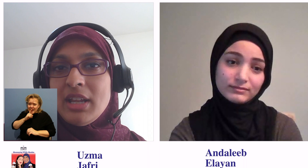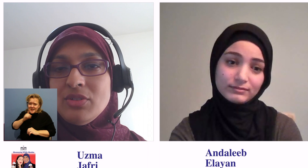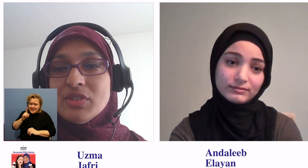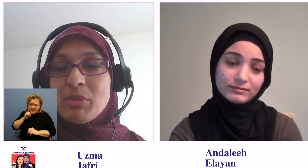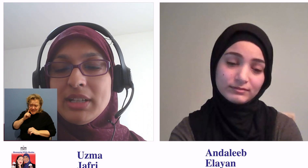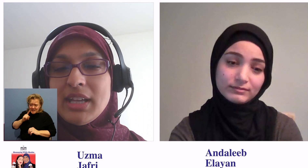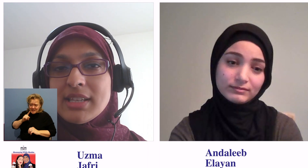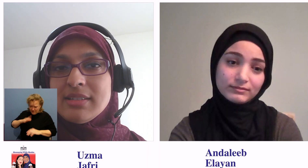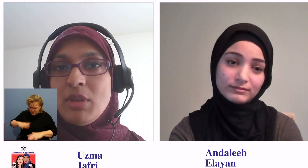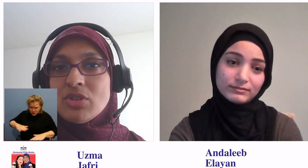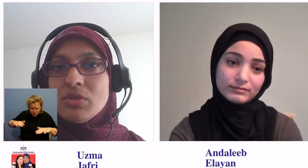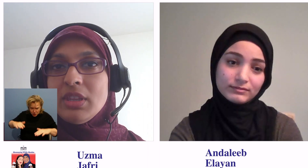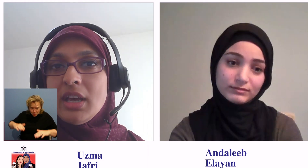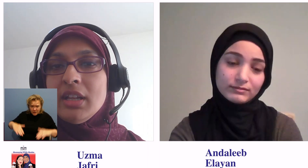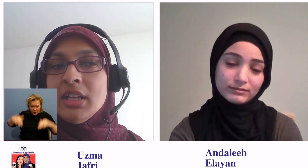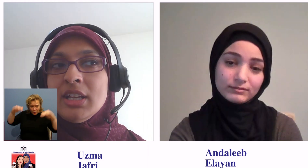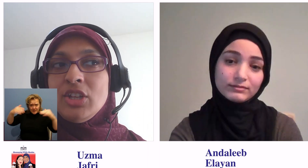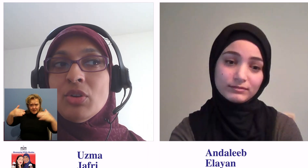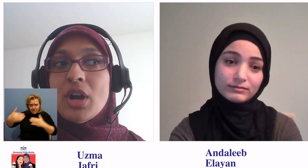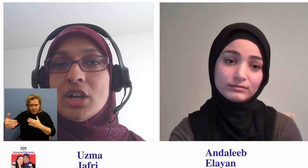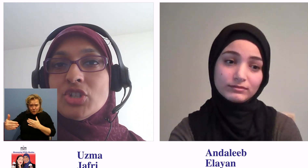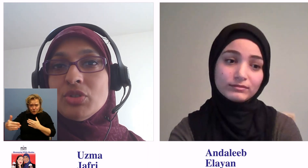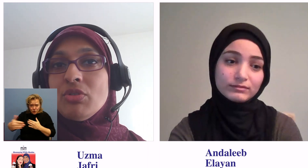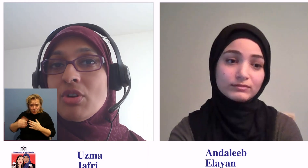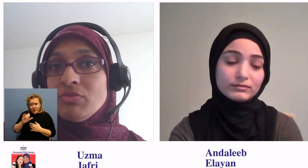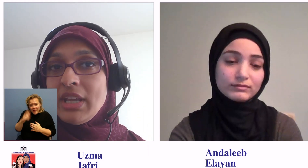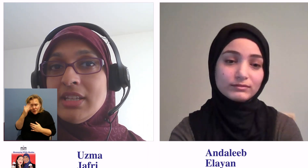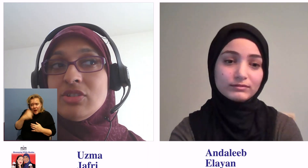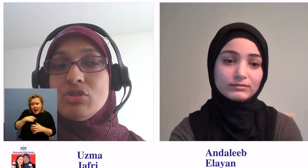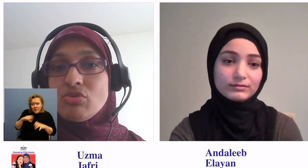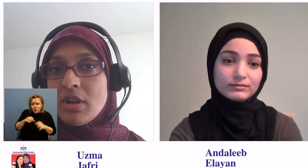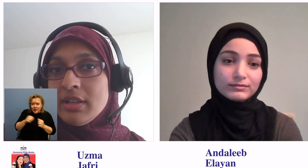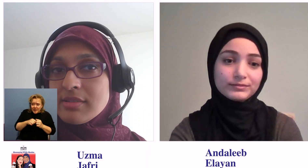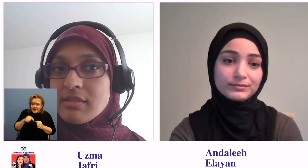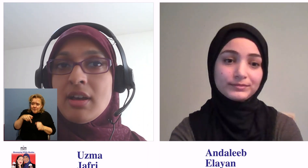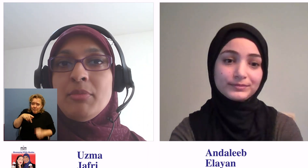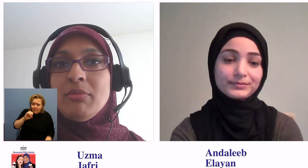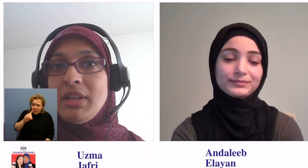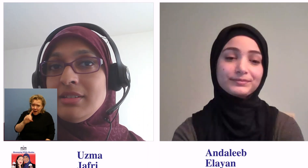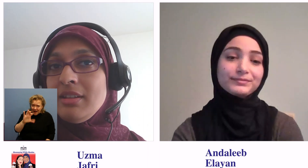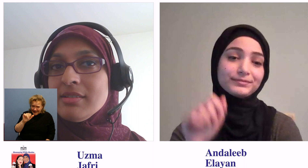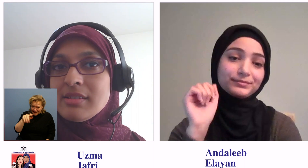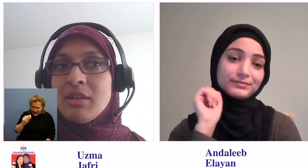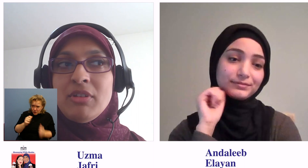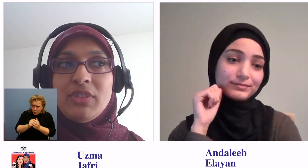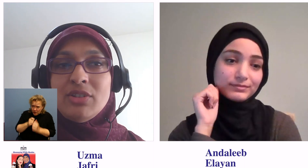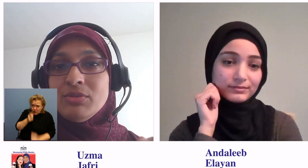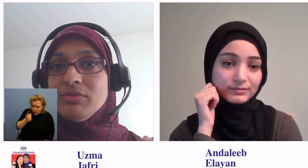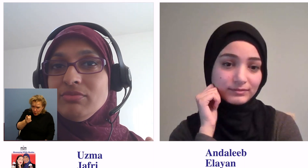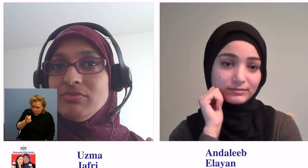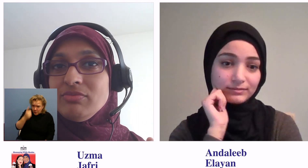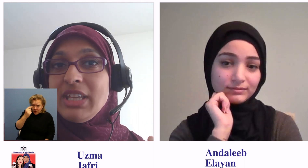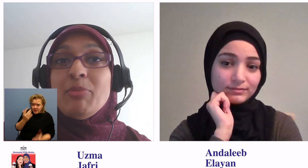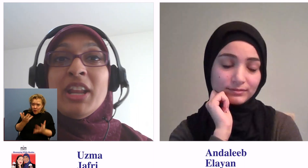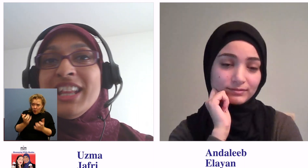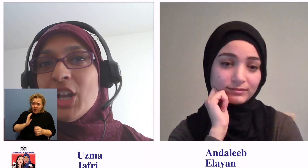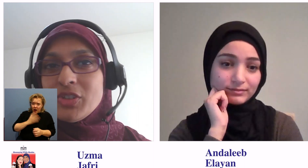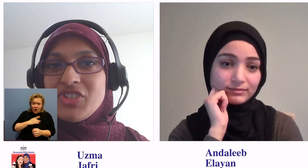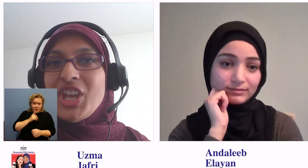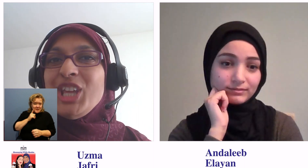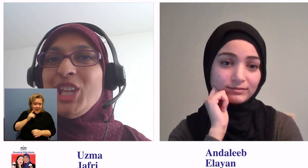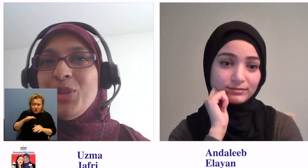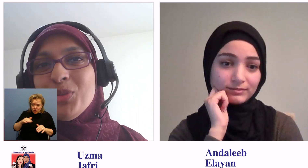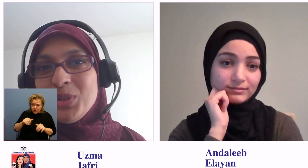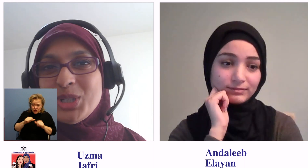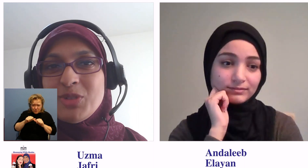why Zeba and I do this podcast to make sure that, you know, our children are raised strong in Islam and maintain Islam if they don't keep anything